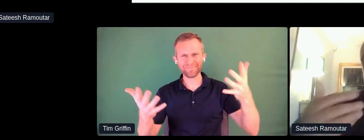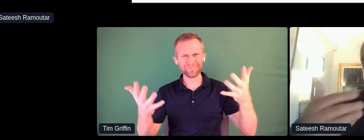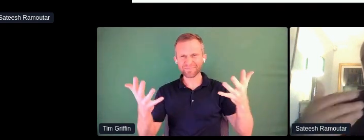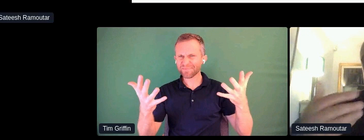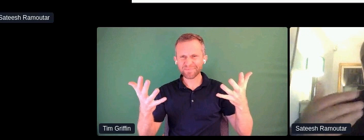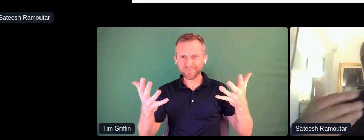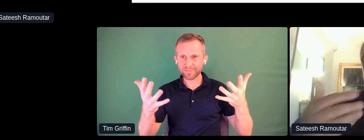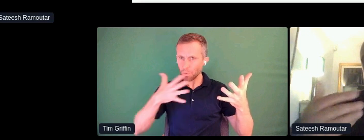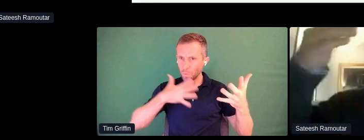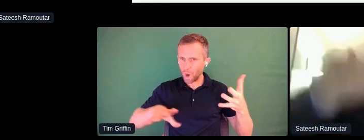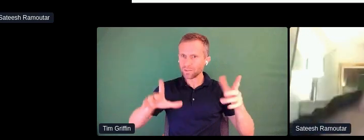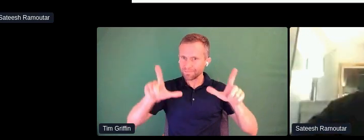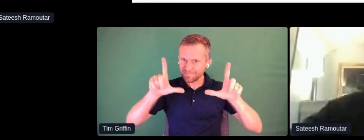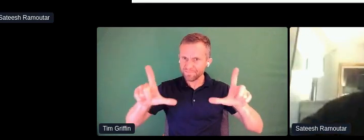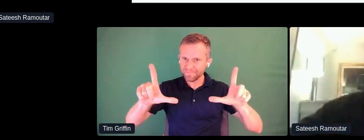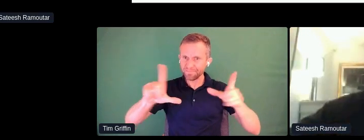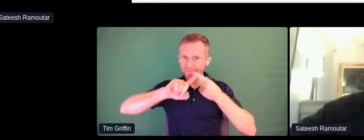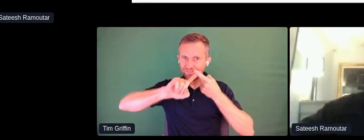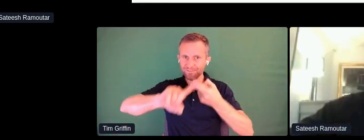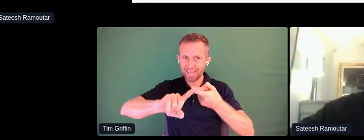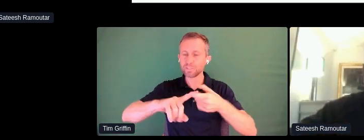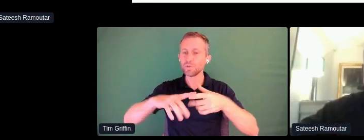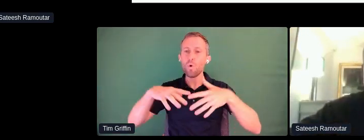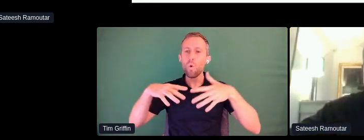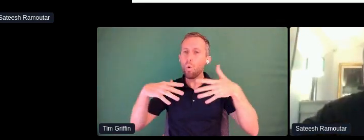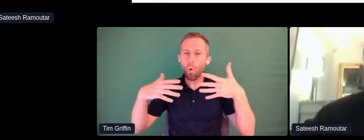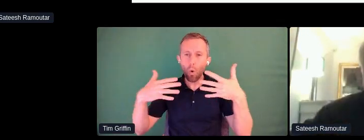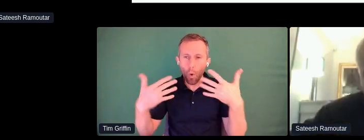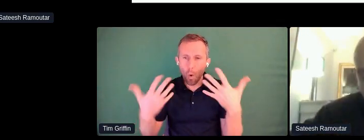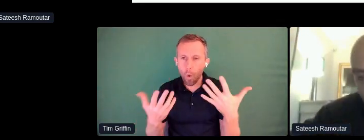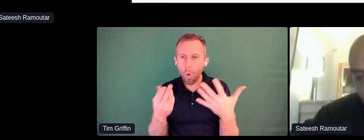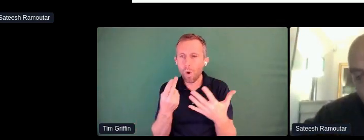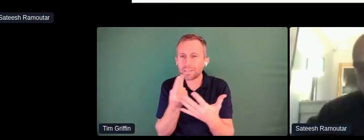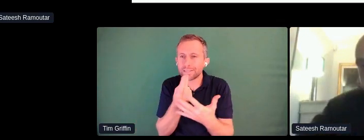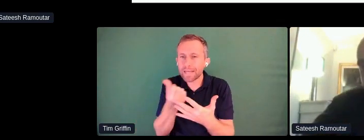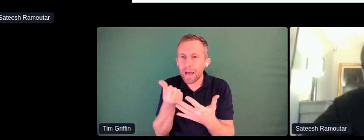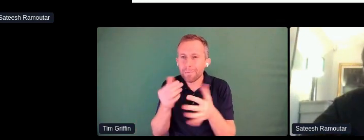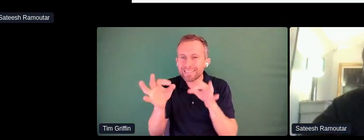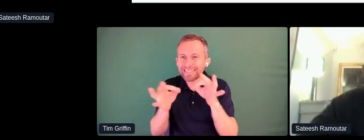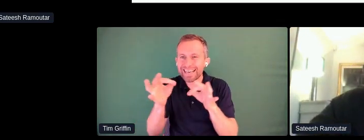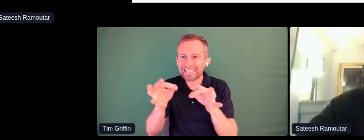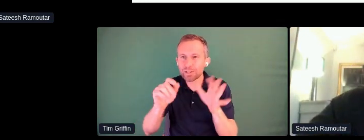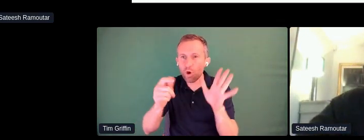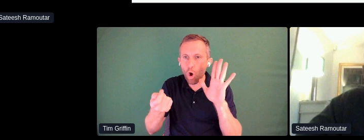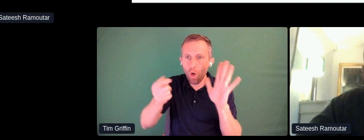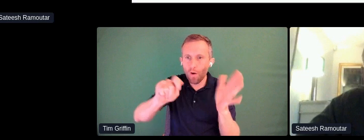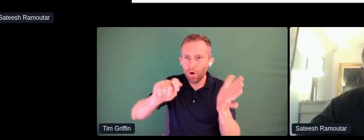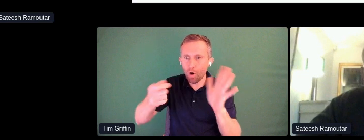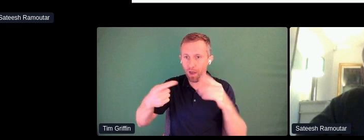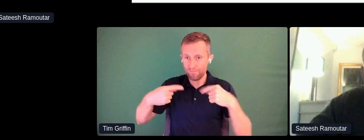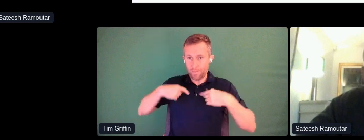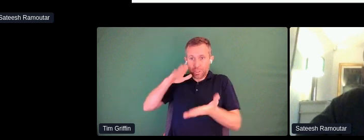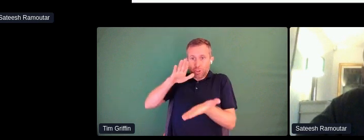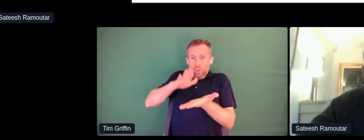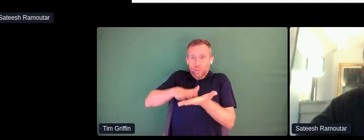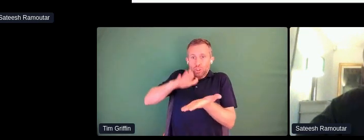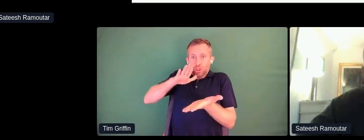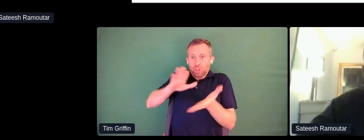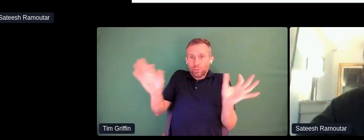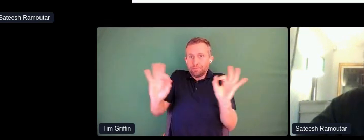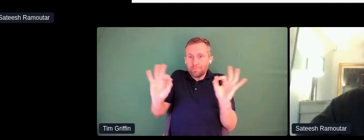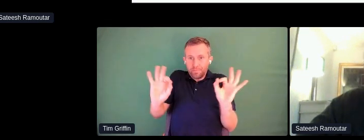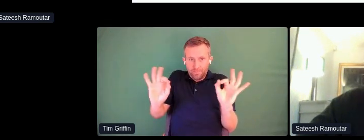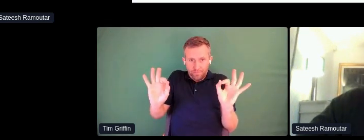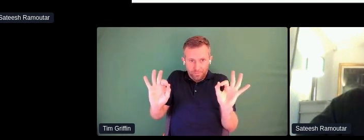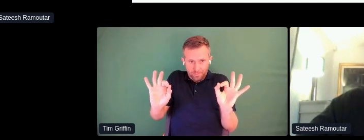things from the notifications bar on the top without actually realizing. The third thing that people said to us